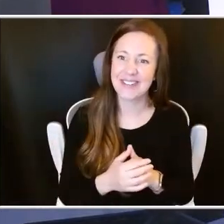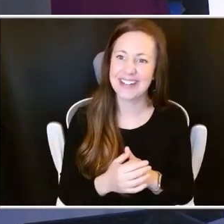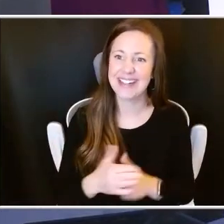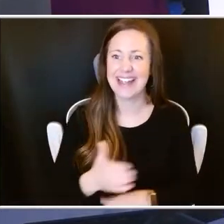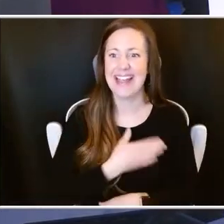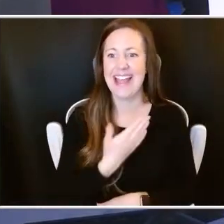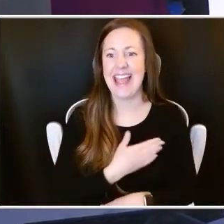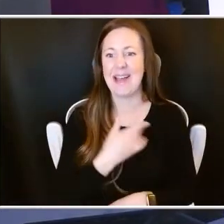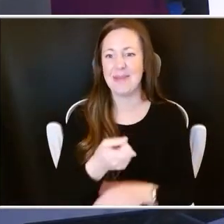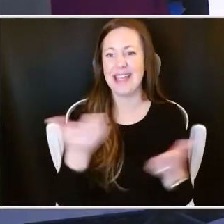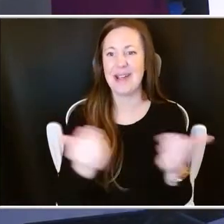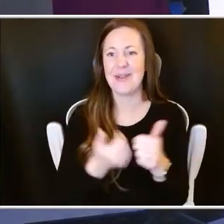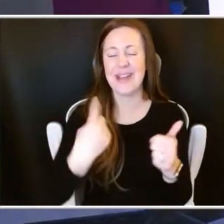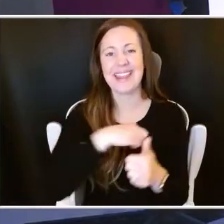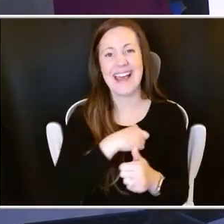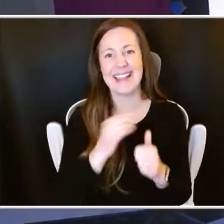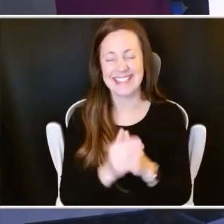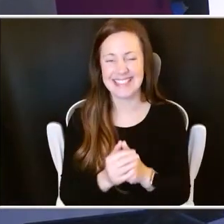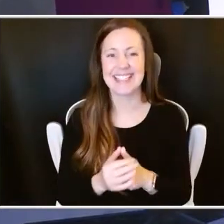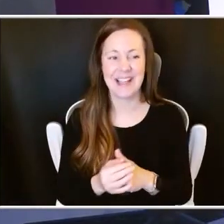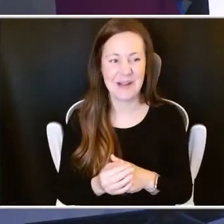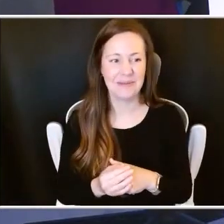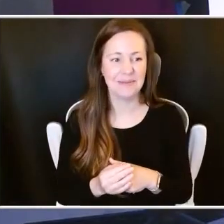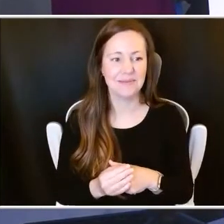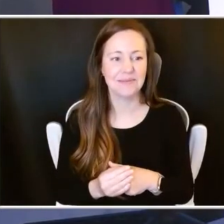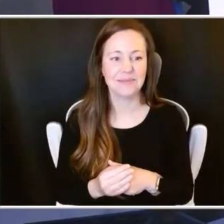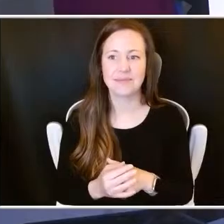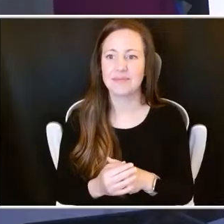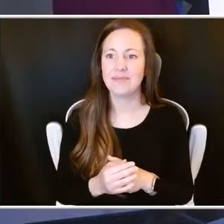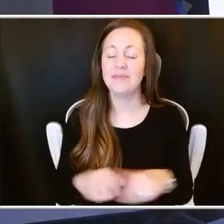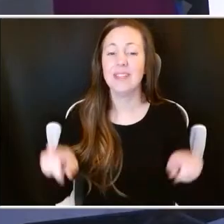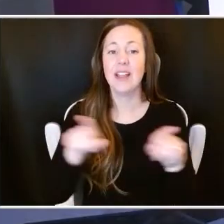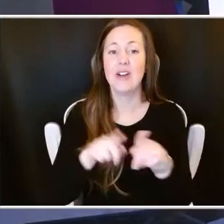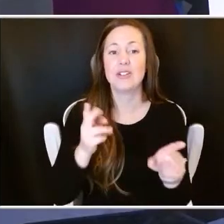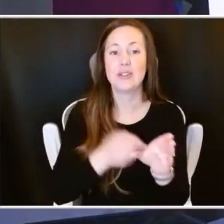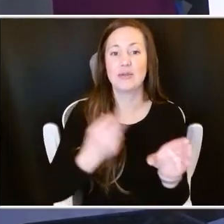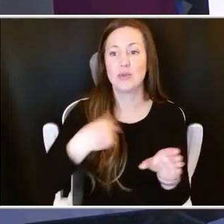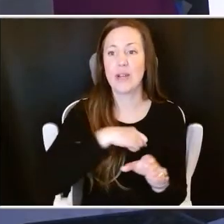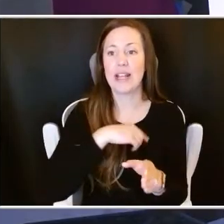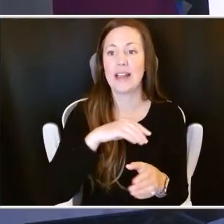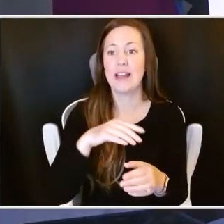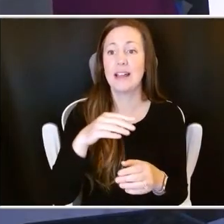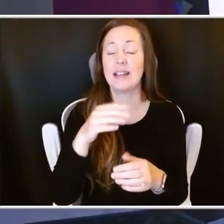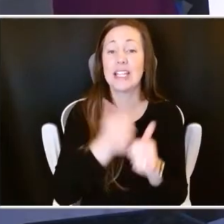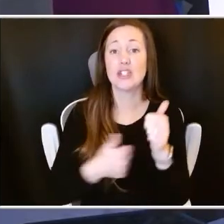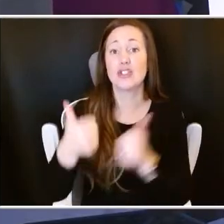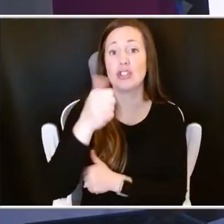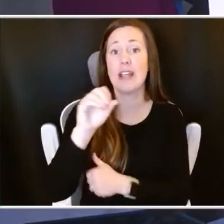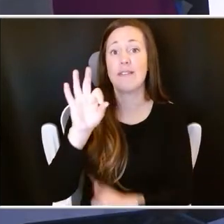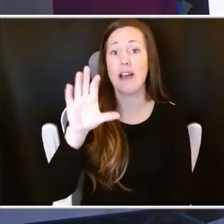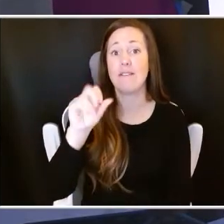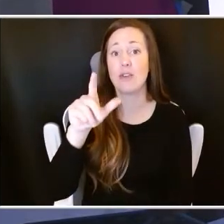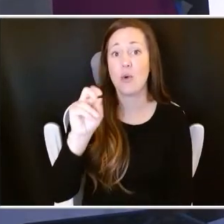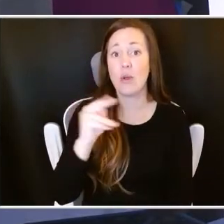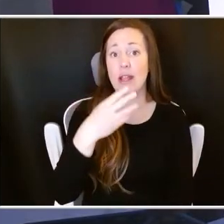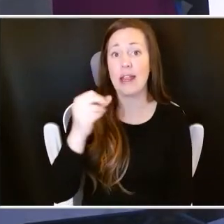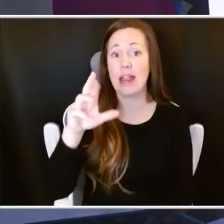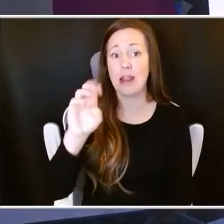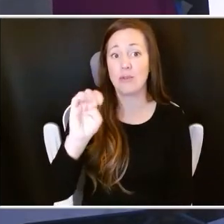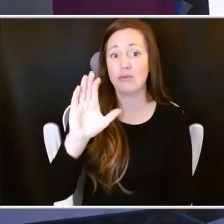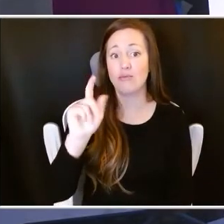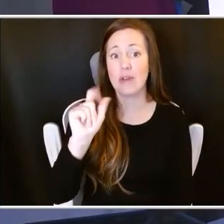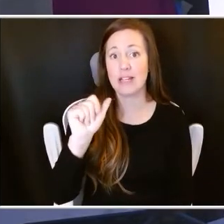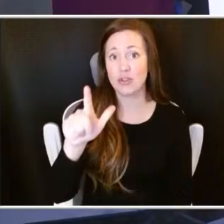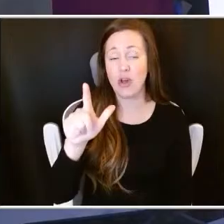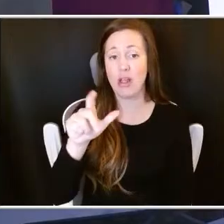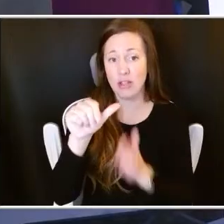us and with me today. Exactly. Also joining us today is Chief of Colon and Rectal Surgery, Dr. John Ashcraft. Always love having you with